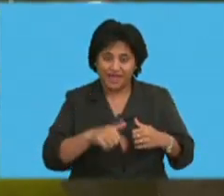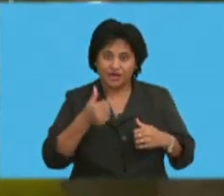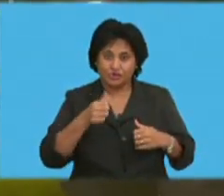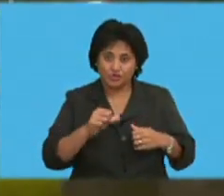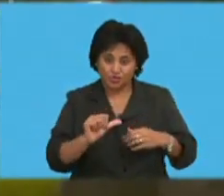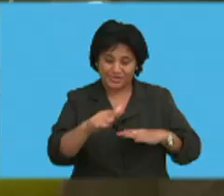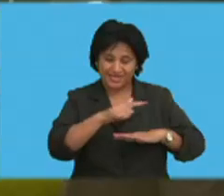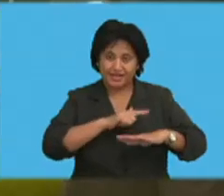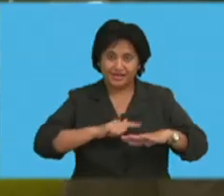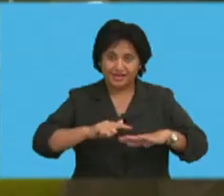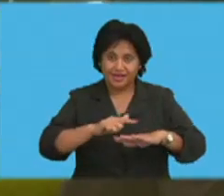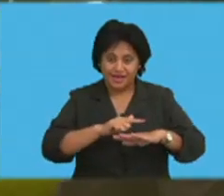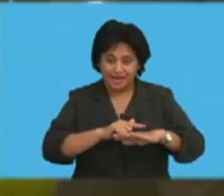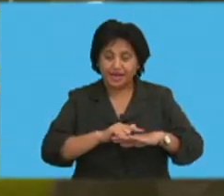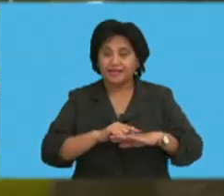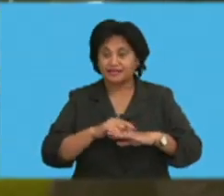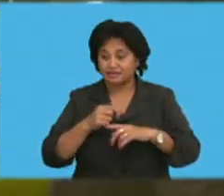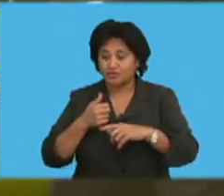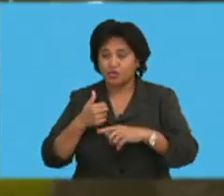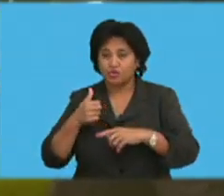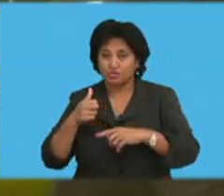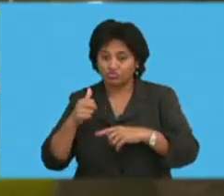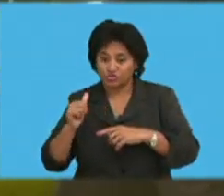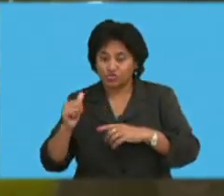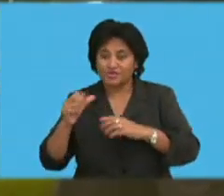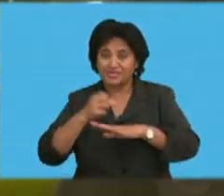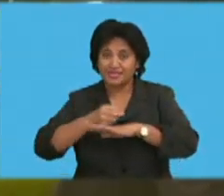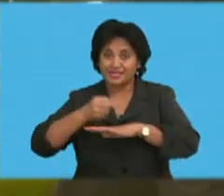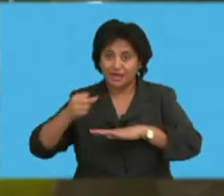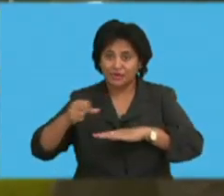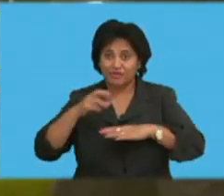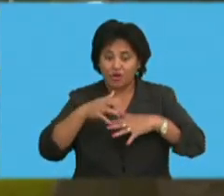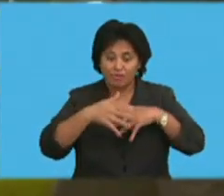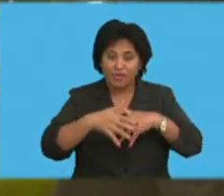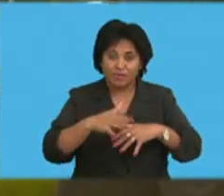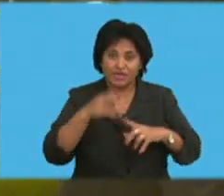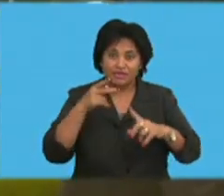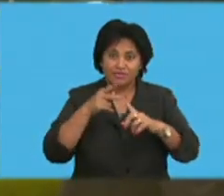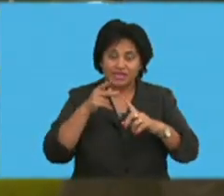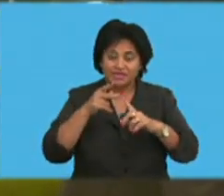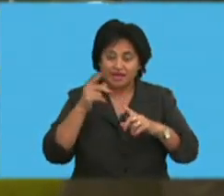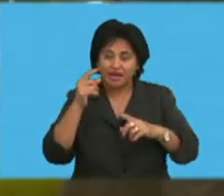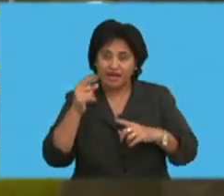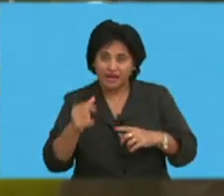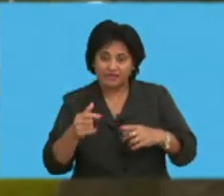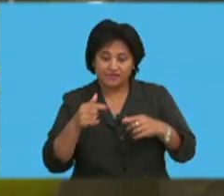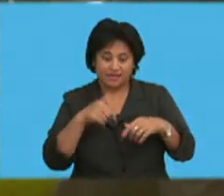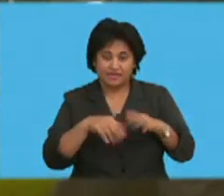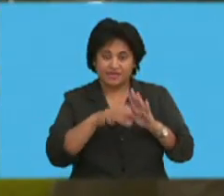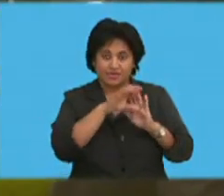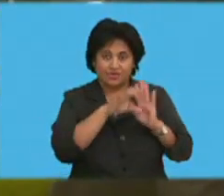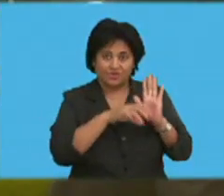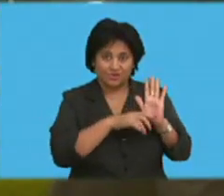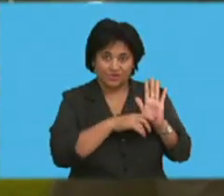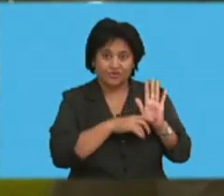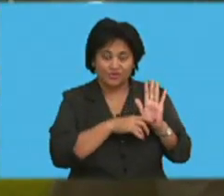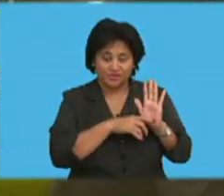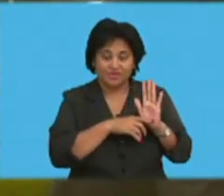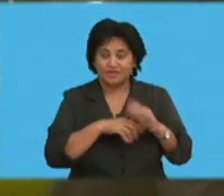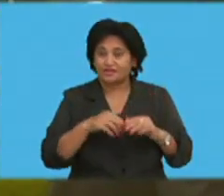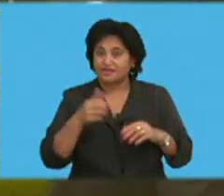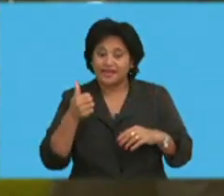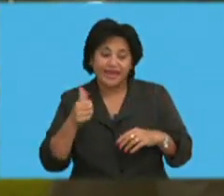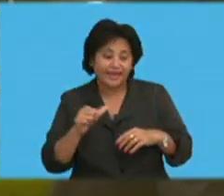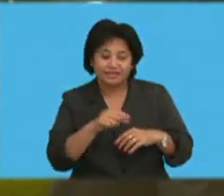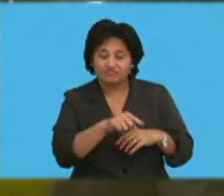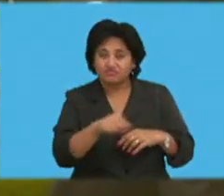land acquired by the state for a public purpose after the commencement of this Constitution, under Section